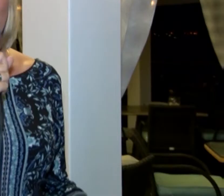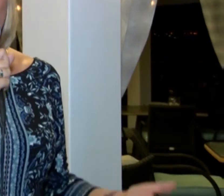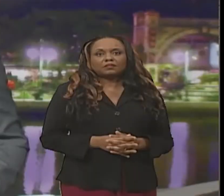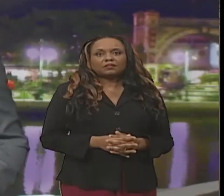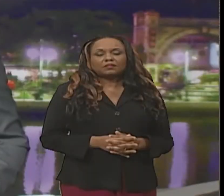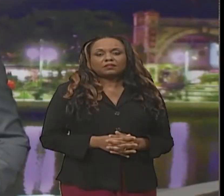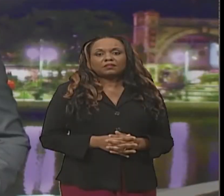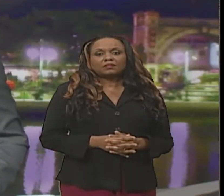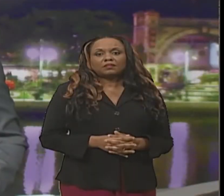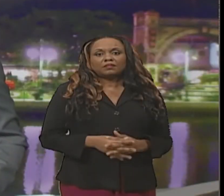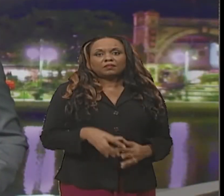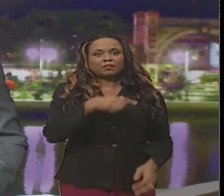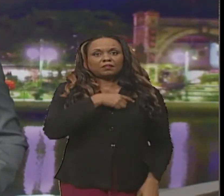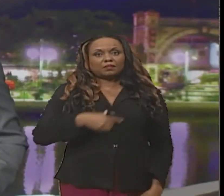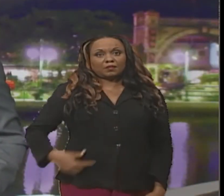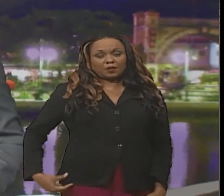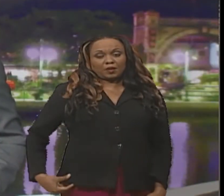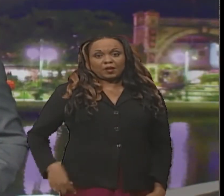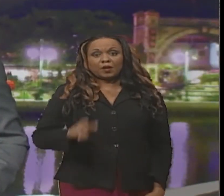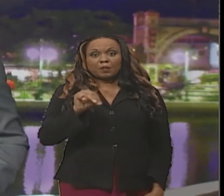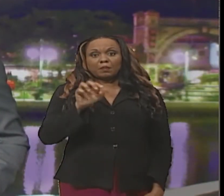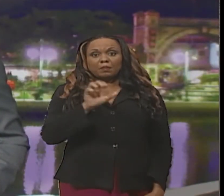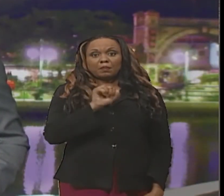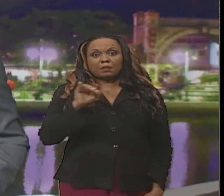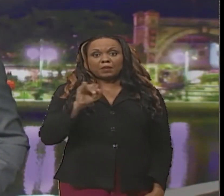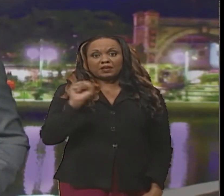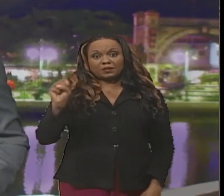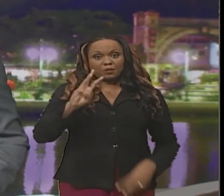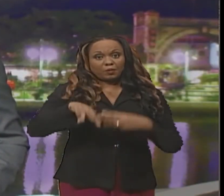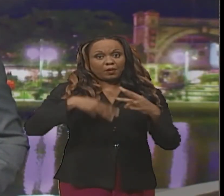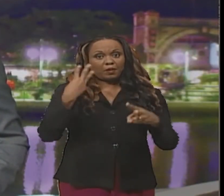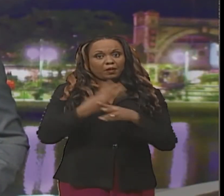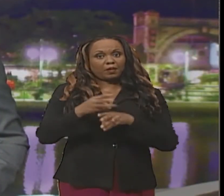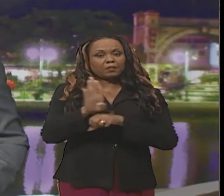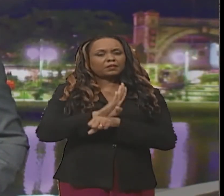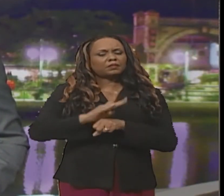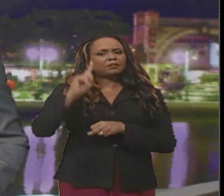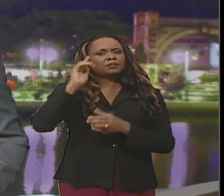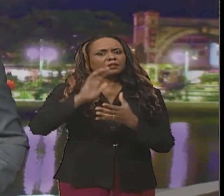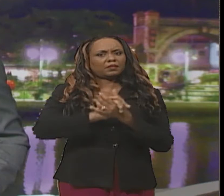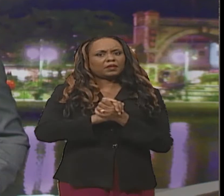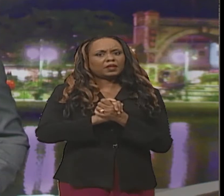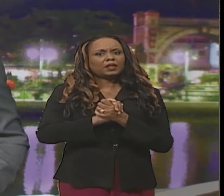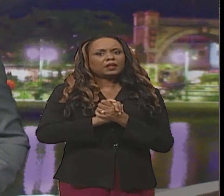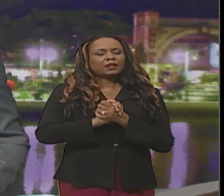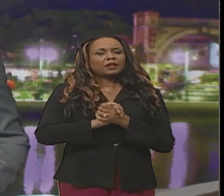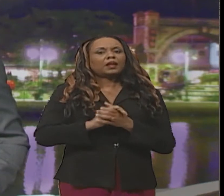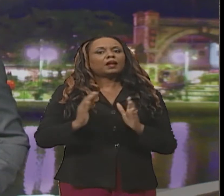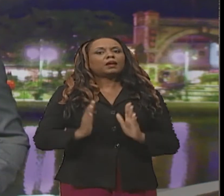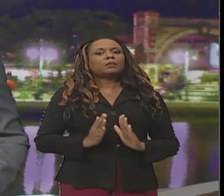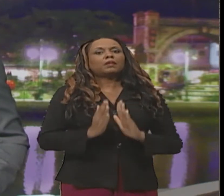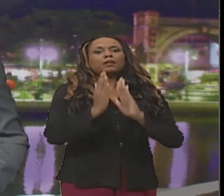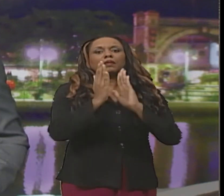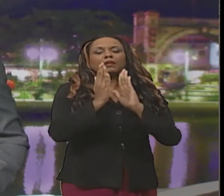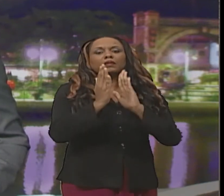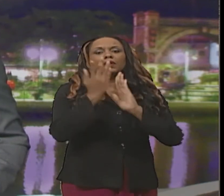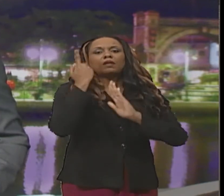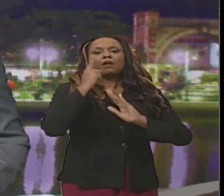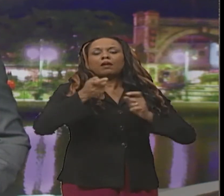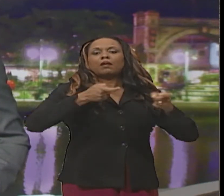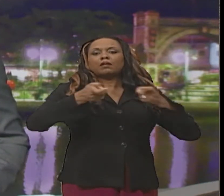destination. Miss World Barbados, Ashley Lashley, believes a multi-sectoral approach is needed to